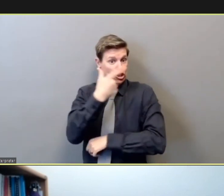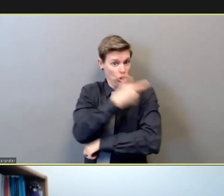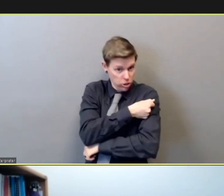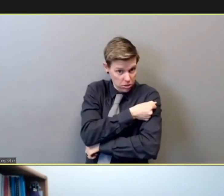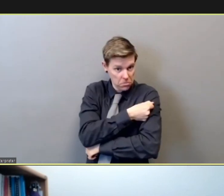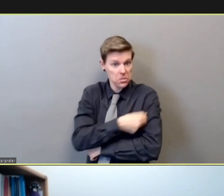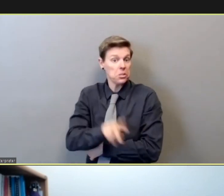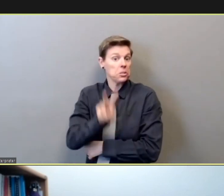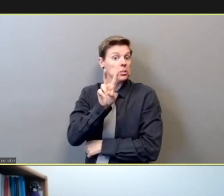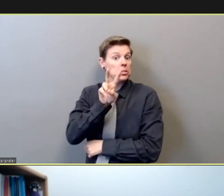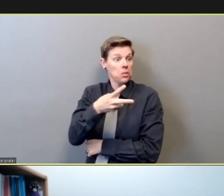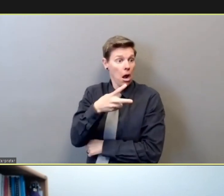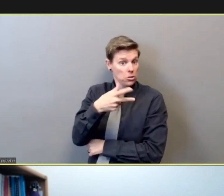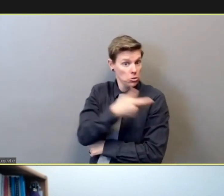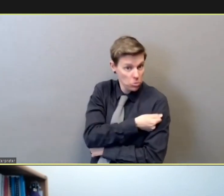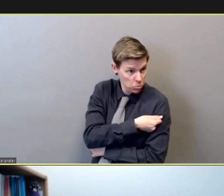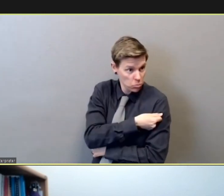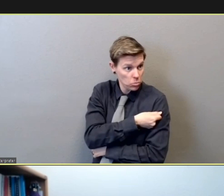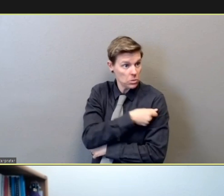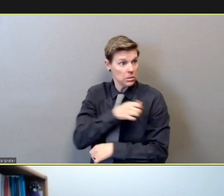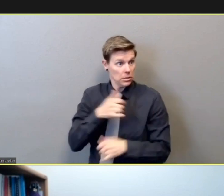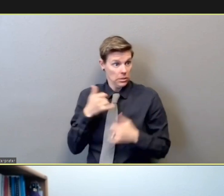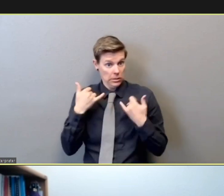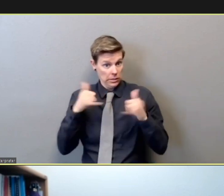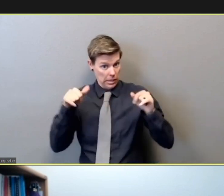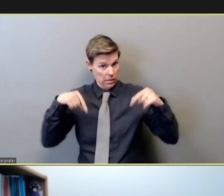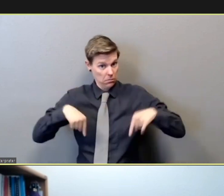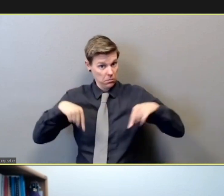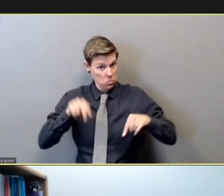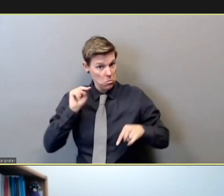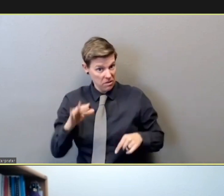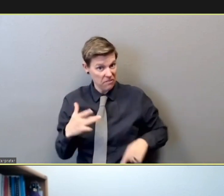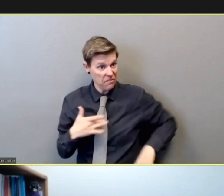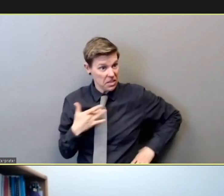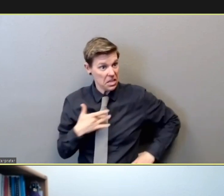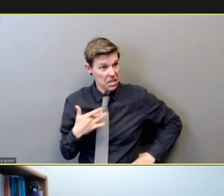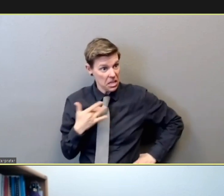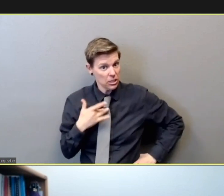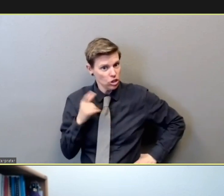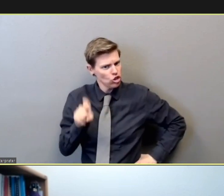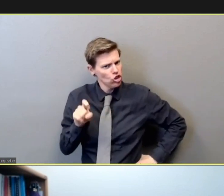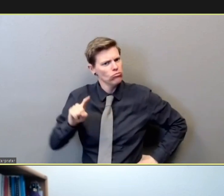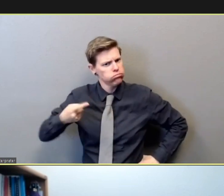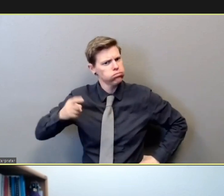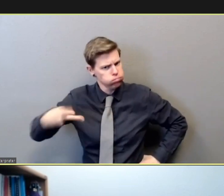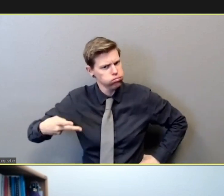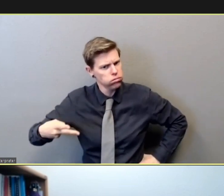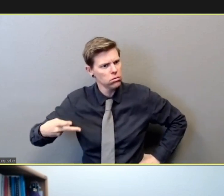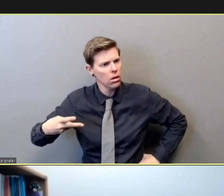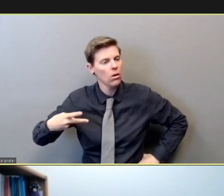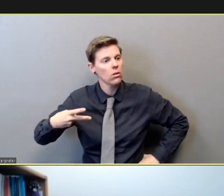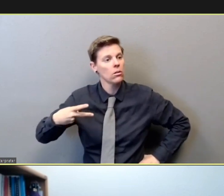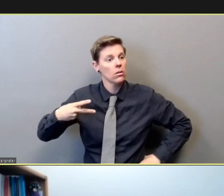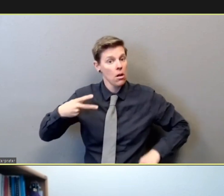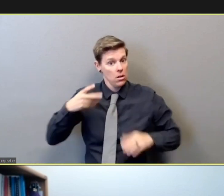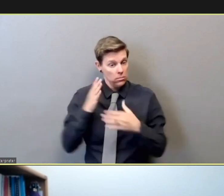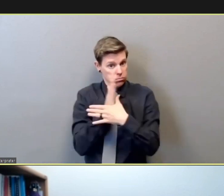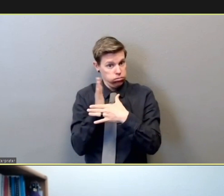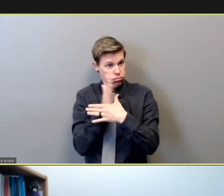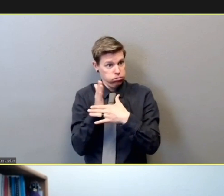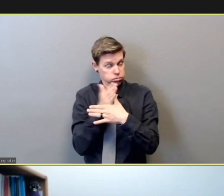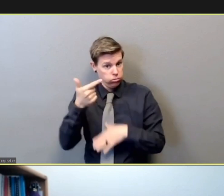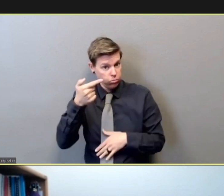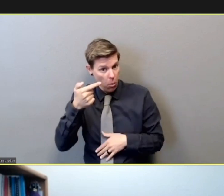still a priority for the state to give a person their second shot as close to the 21 to 28 day